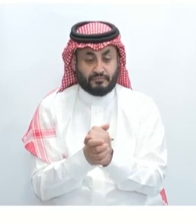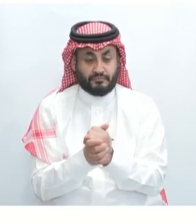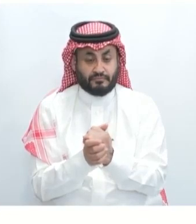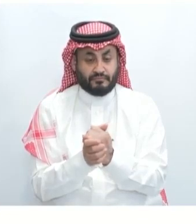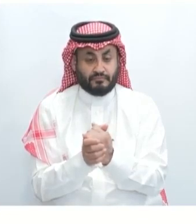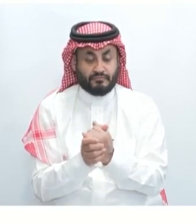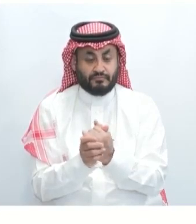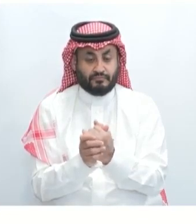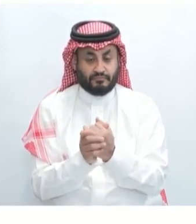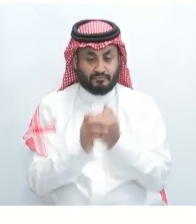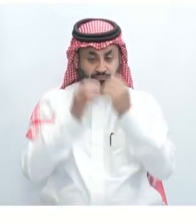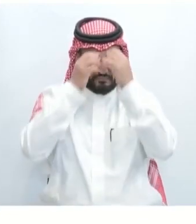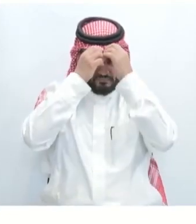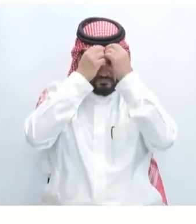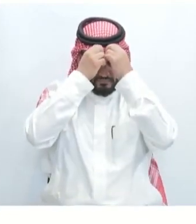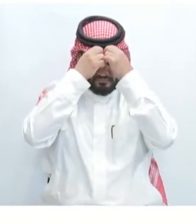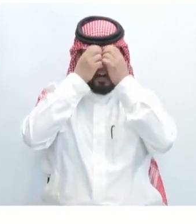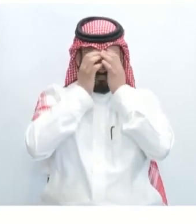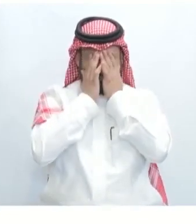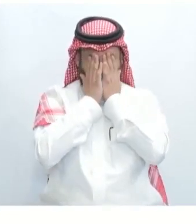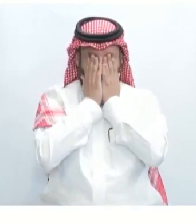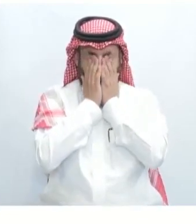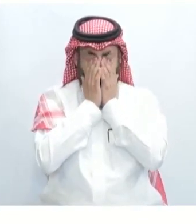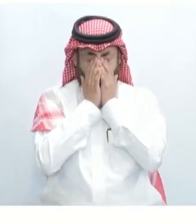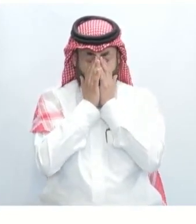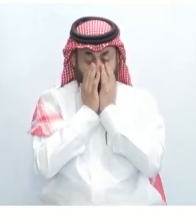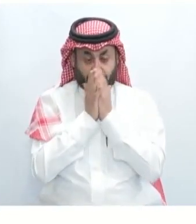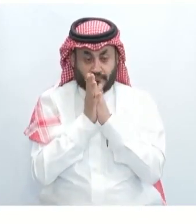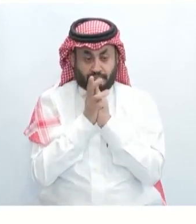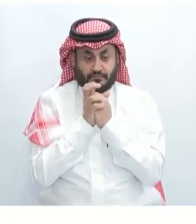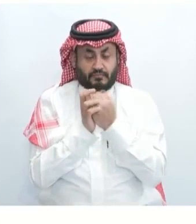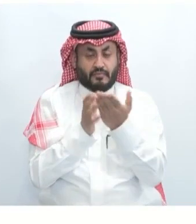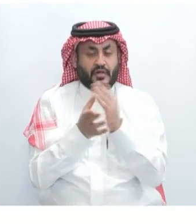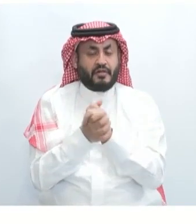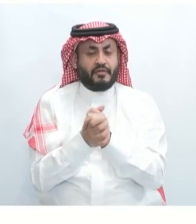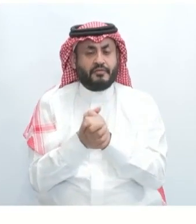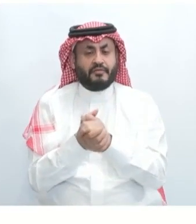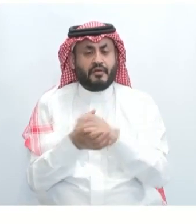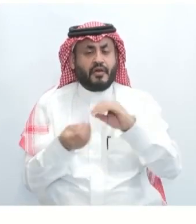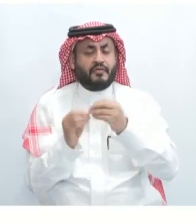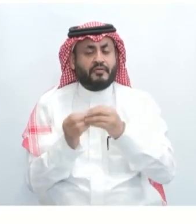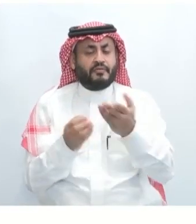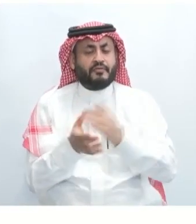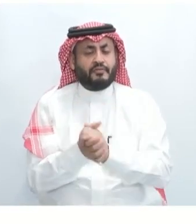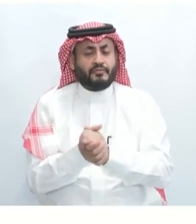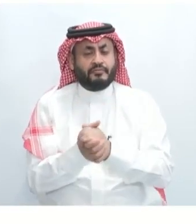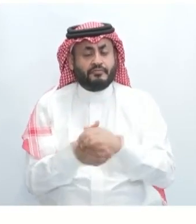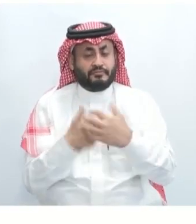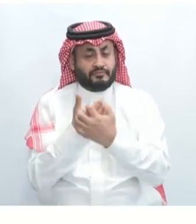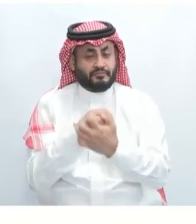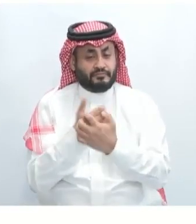So, what color is it? What color is it? Is it orange? This is the